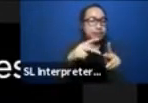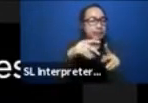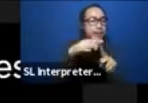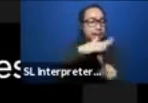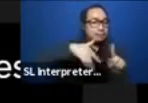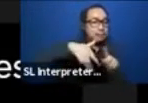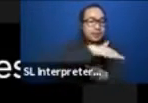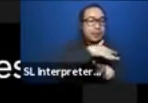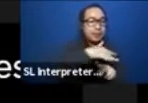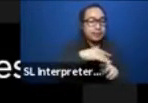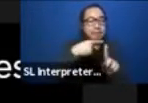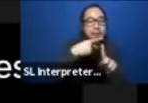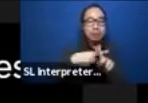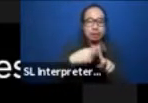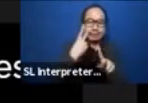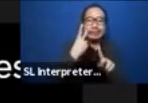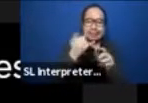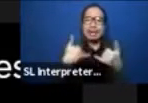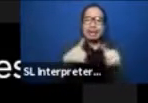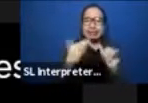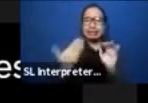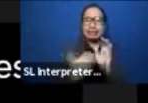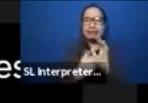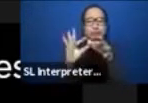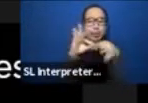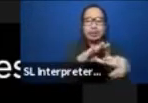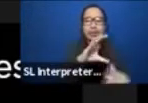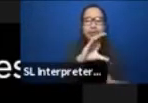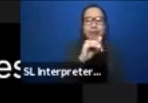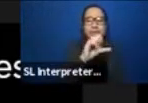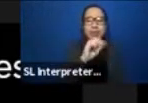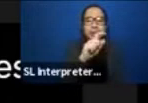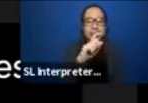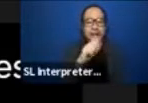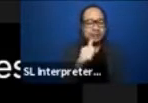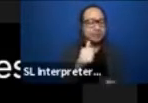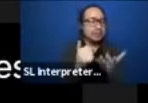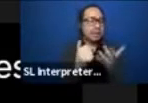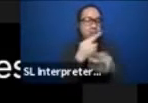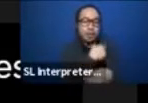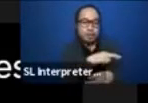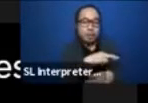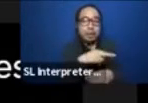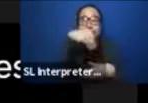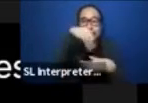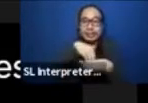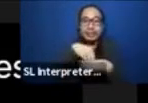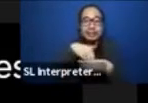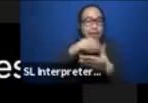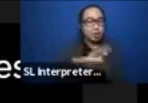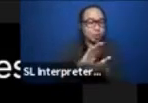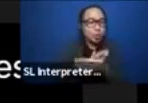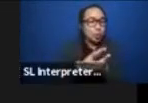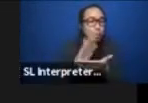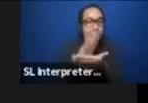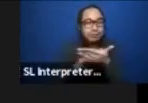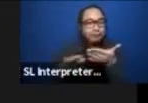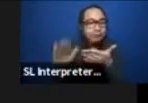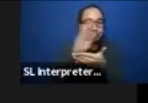along the lines of caste and religion and insides of schools and colleges. These become very primary sites of this kind of public violence amongst